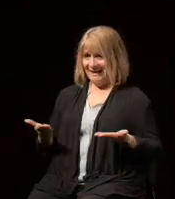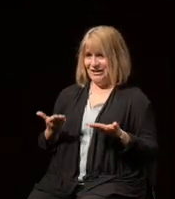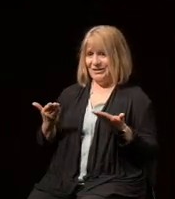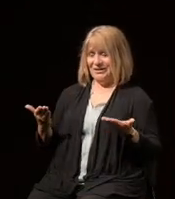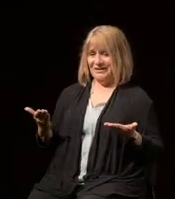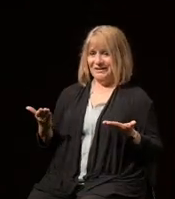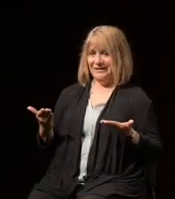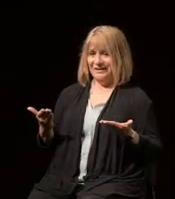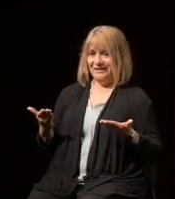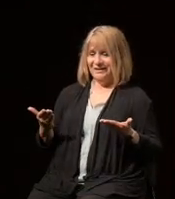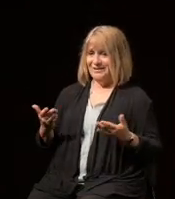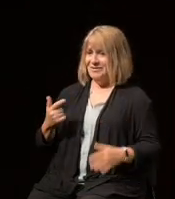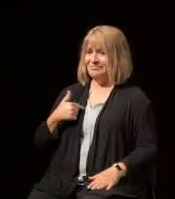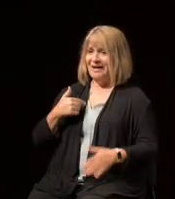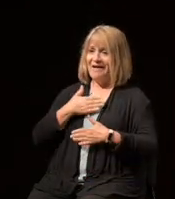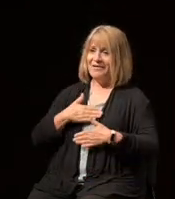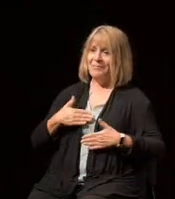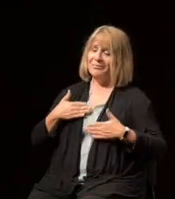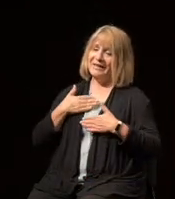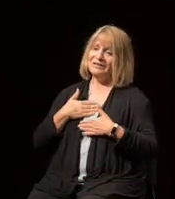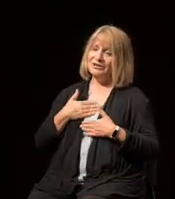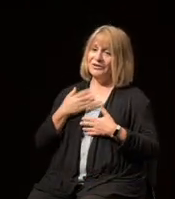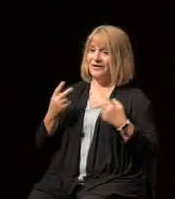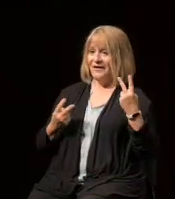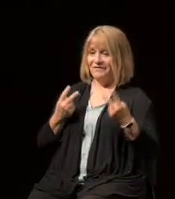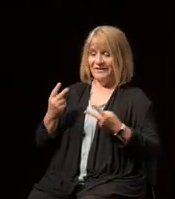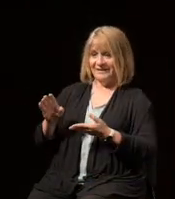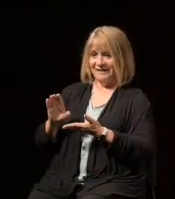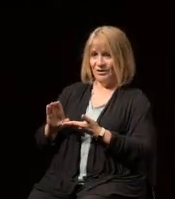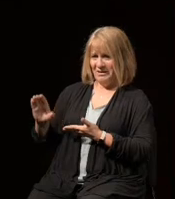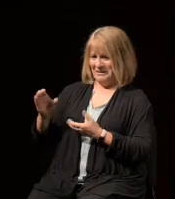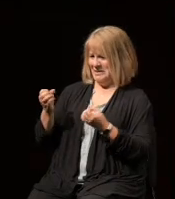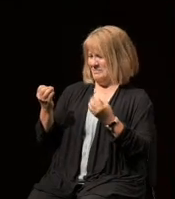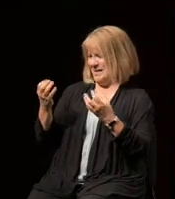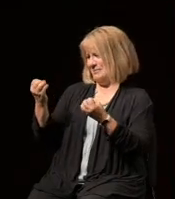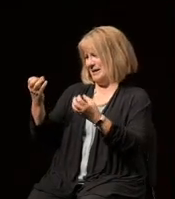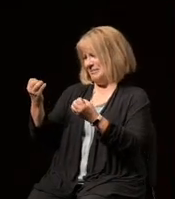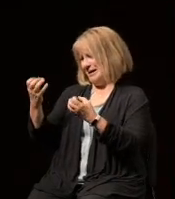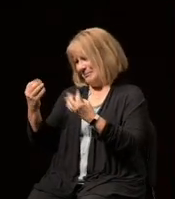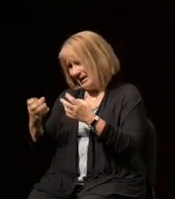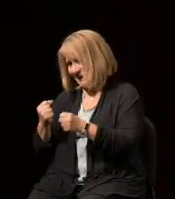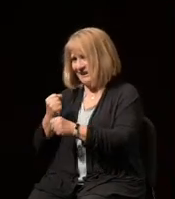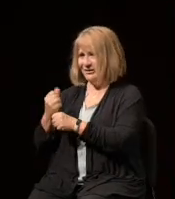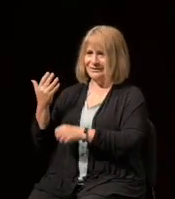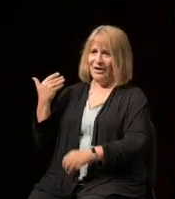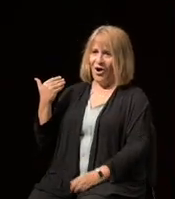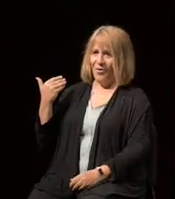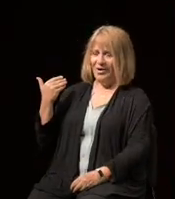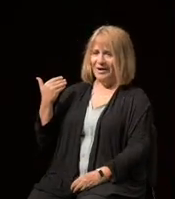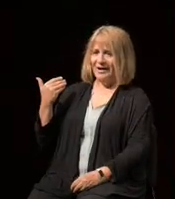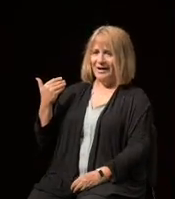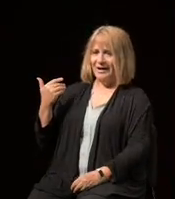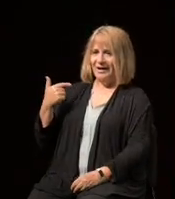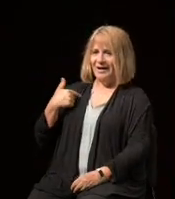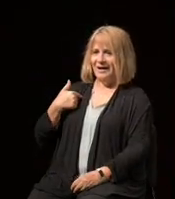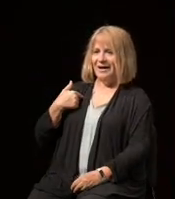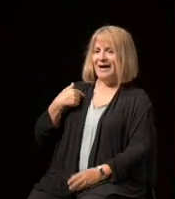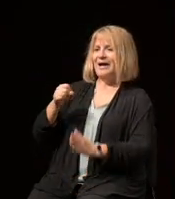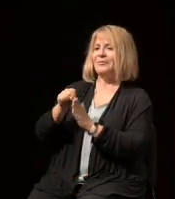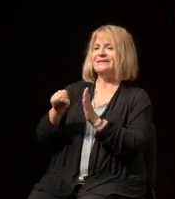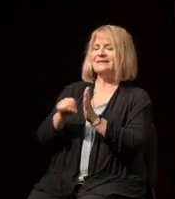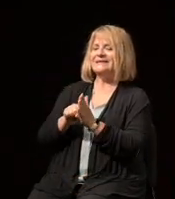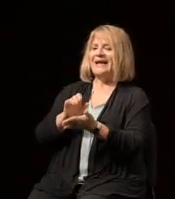I had the pleasure of visiting Cuesta College many, many, many years ago. I was the State Academic Senate